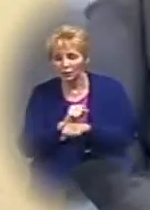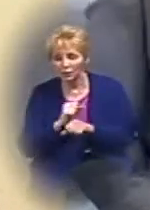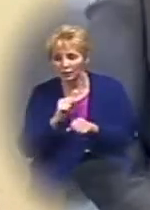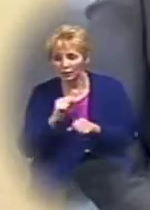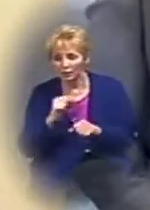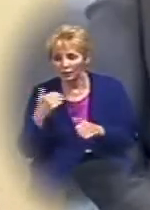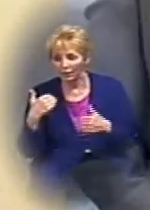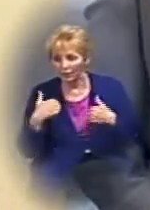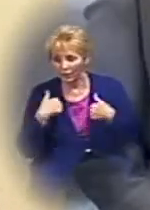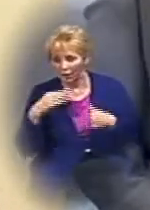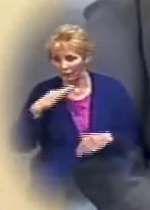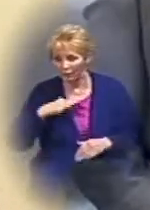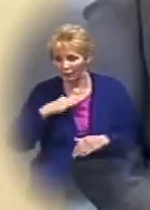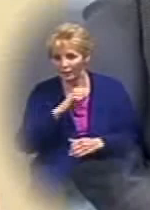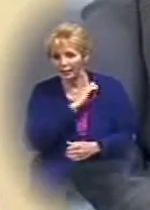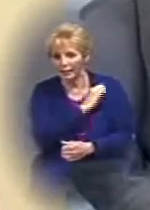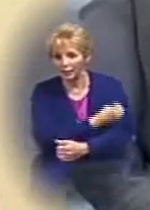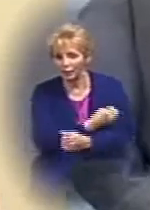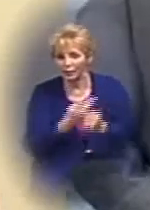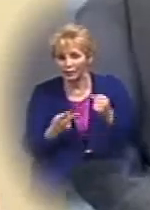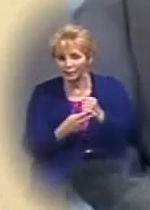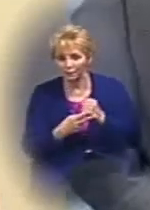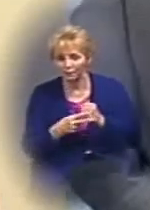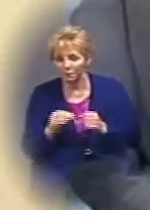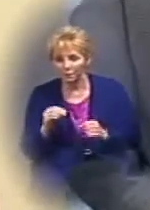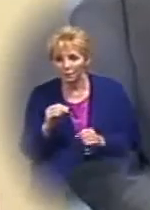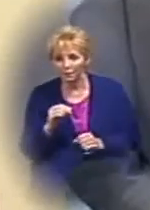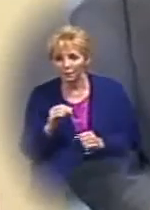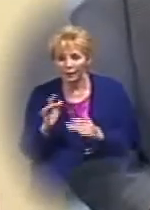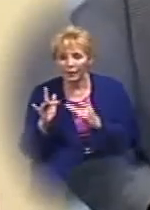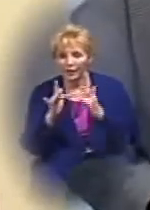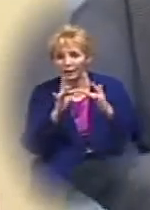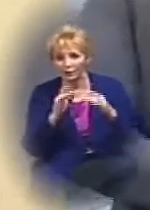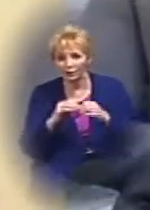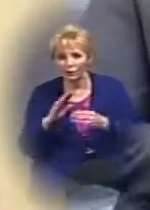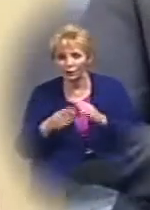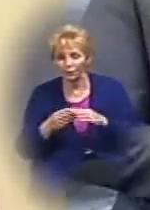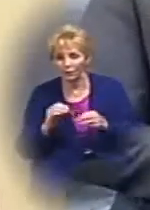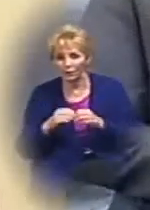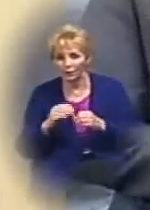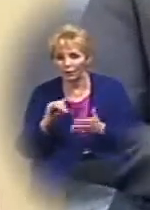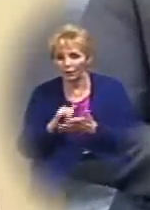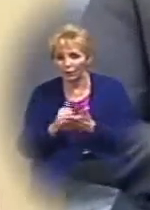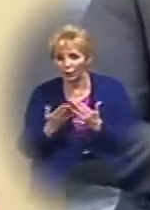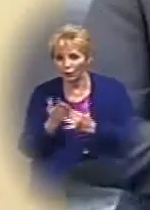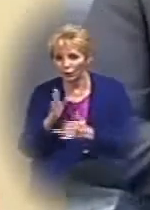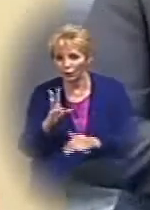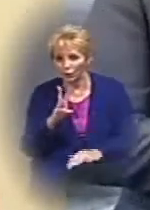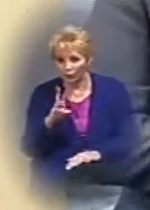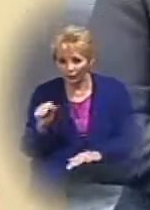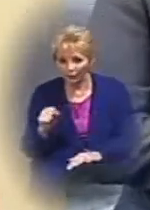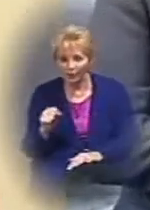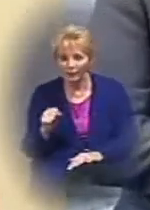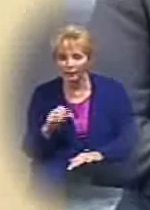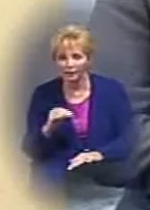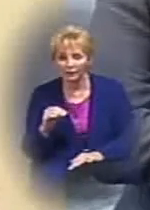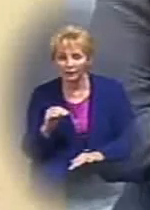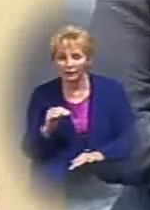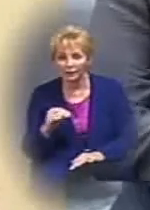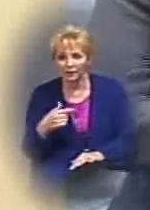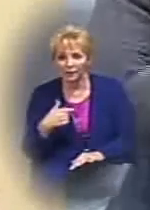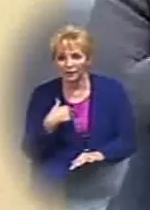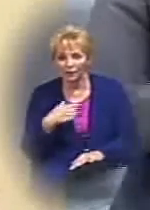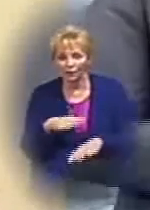the benefits of energy efficiency and outreach to the community through your bill inserts, through your website, and I've actually went on